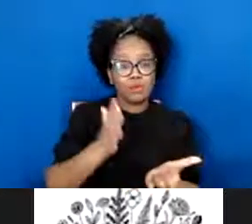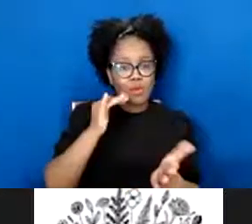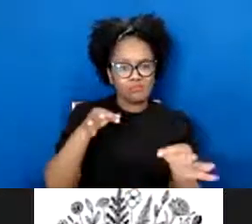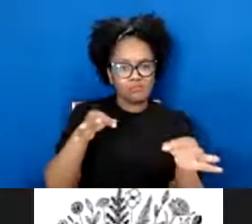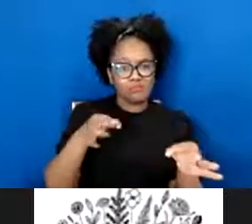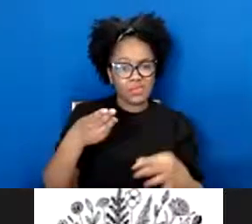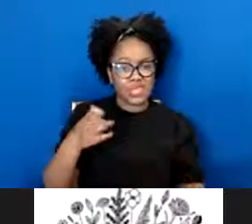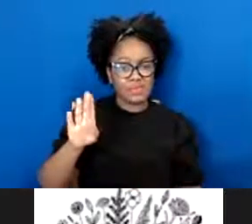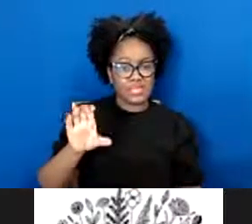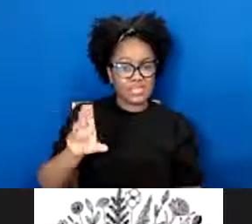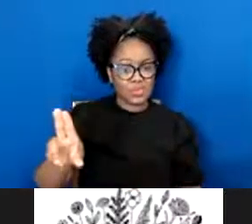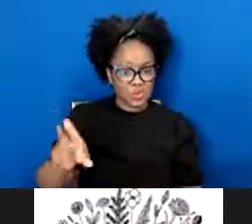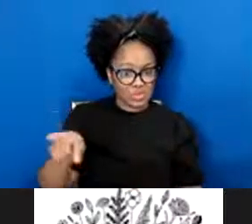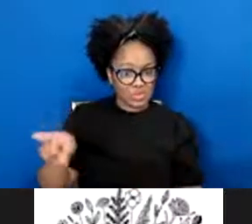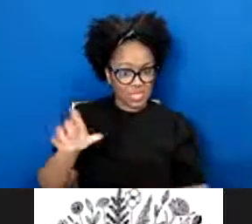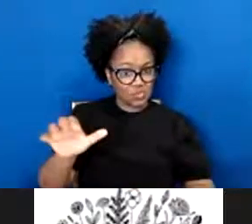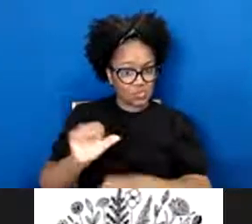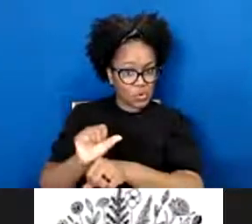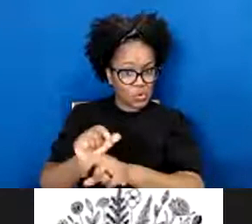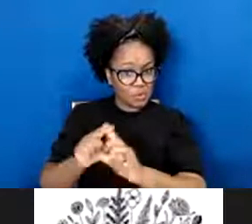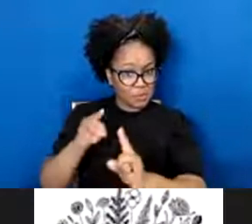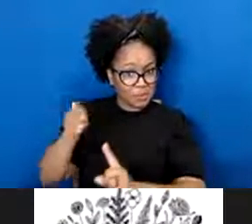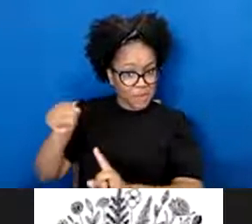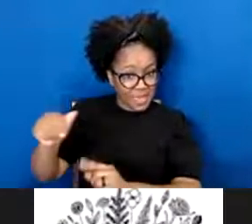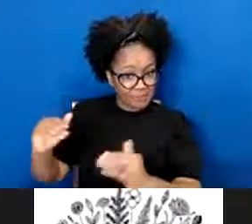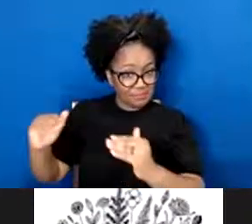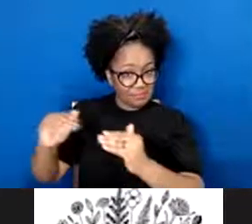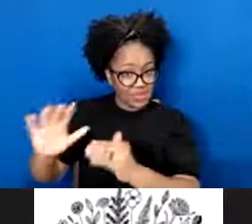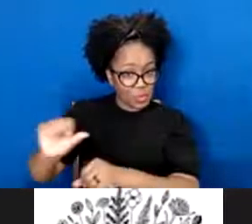compensated fairly. I mean, because they're not, for the amount of work that they do. So